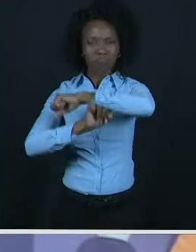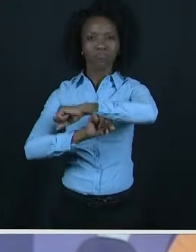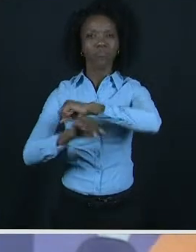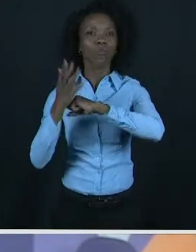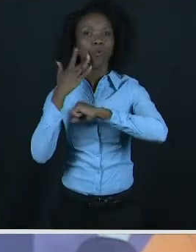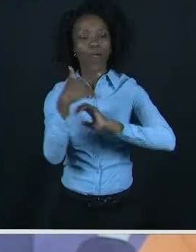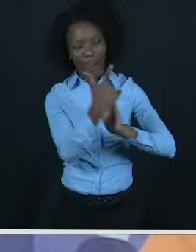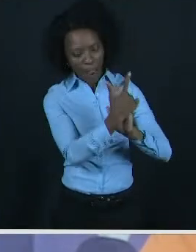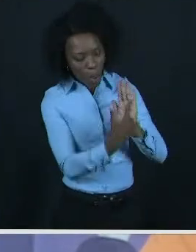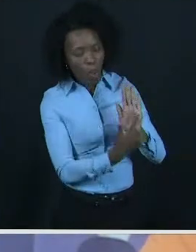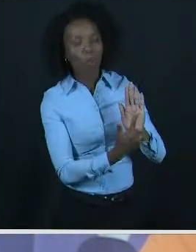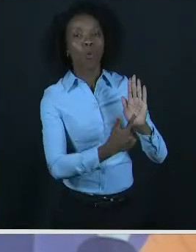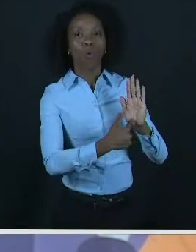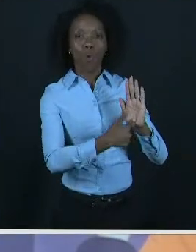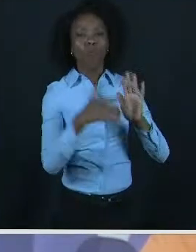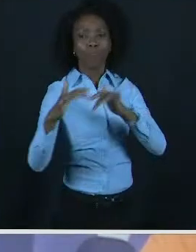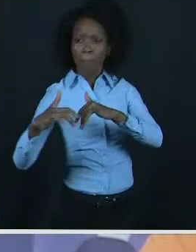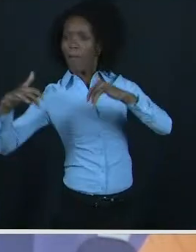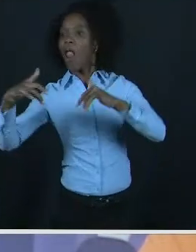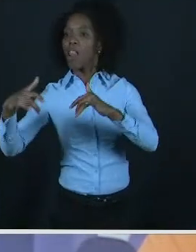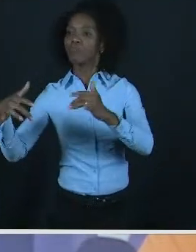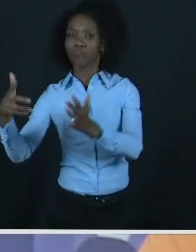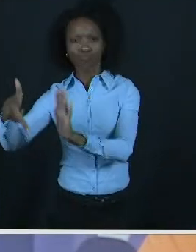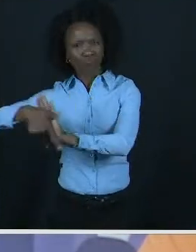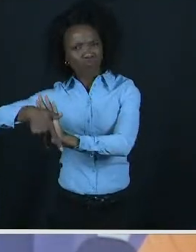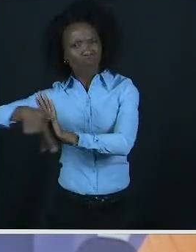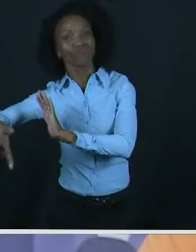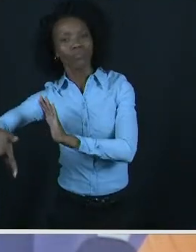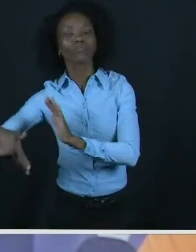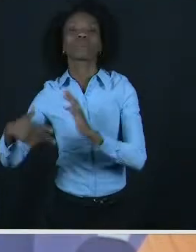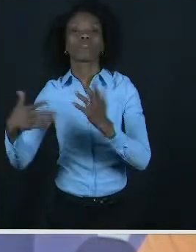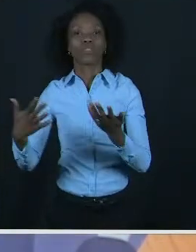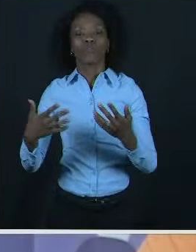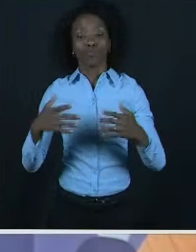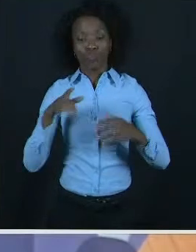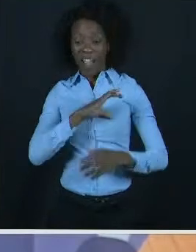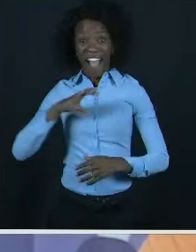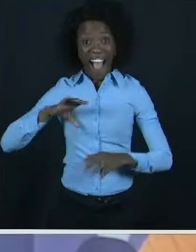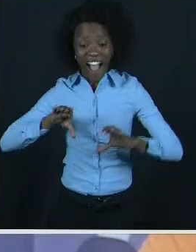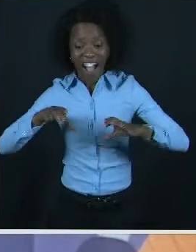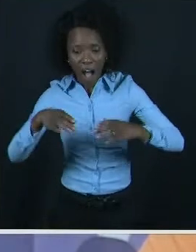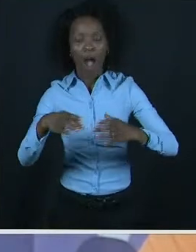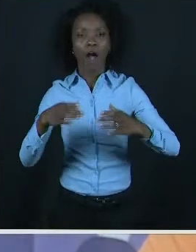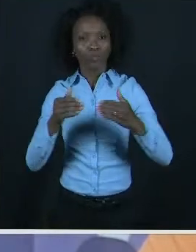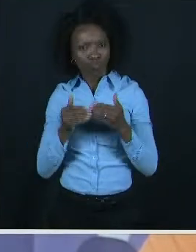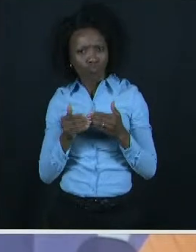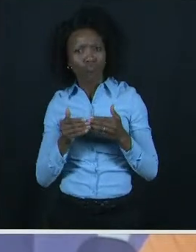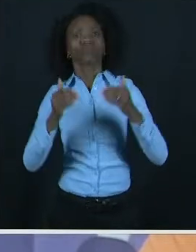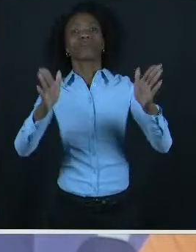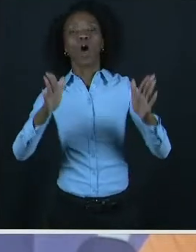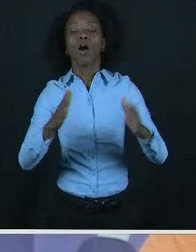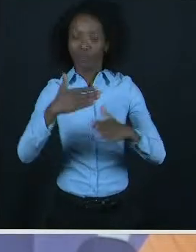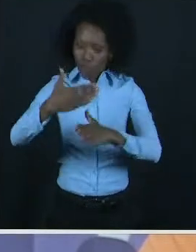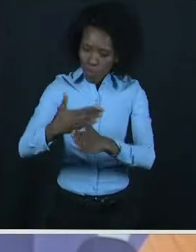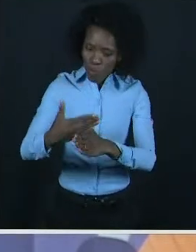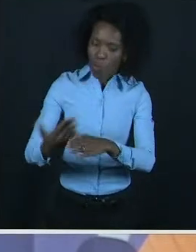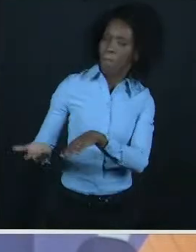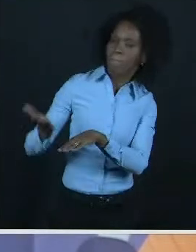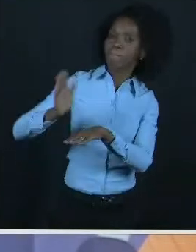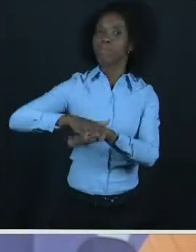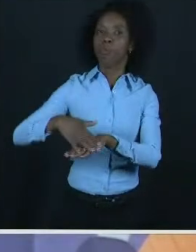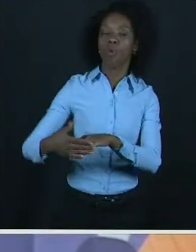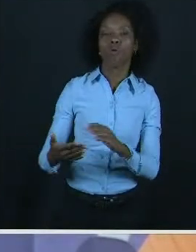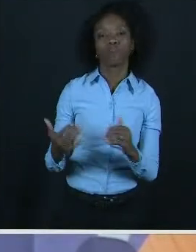through Parliament, as we get the Council off the ground and get the Council to work more